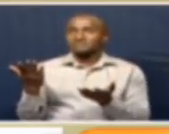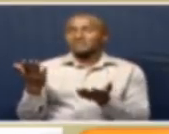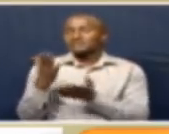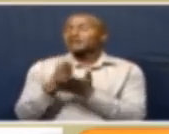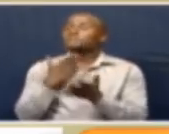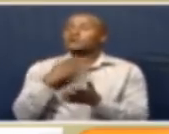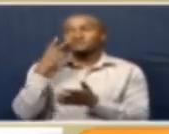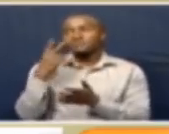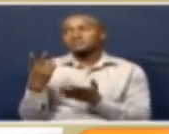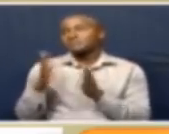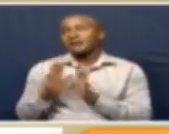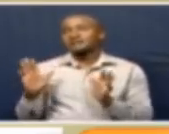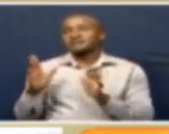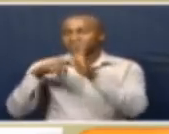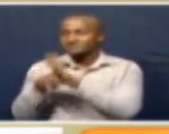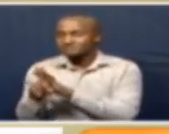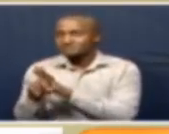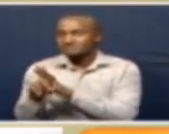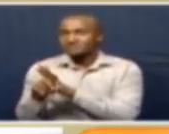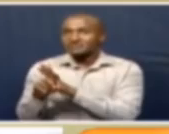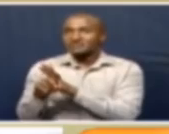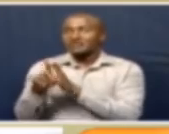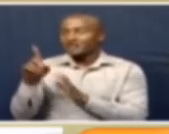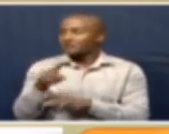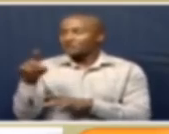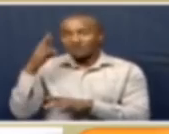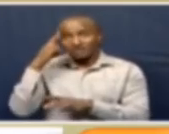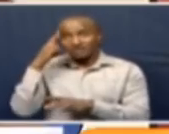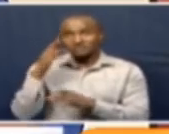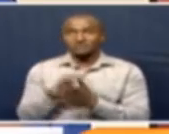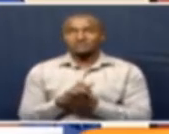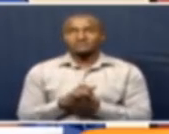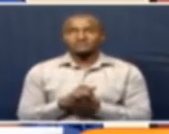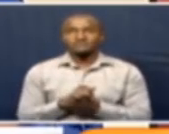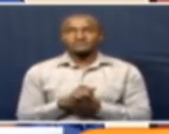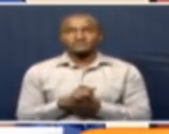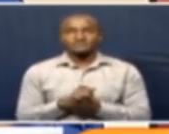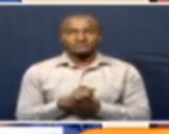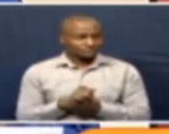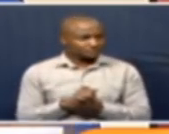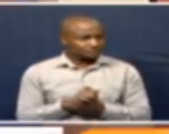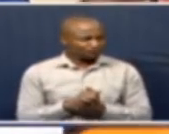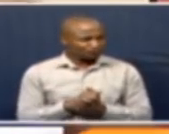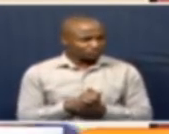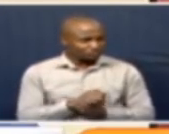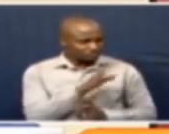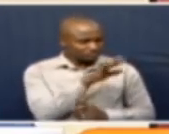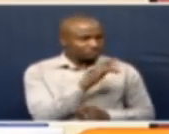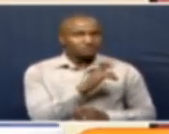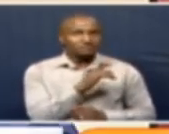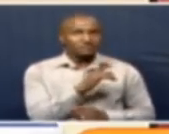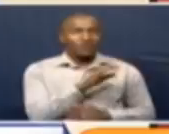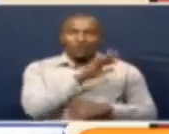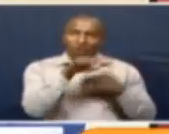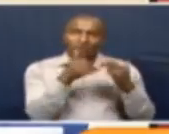problem. Yeah. They're entering the modeling industry for the wrong reasons. Mm-hmm. Yeah. And you know, to you, Benjamin, for all of us, including me,